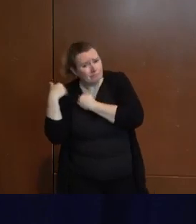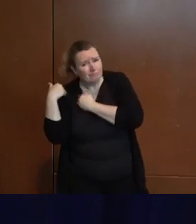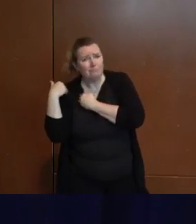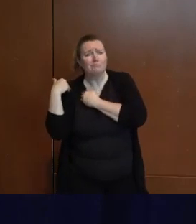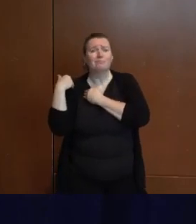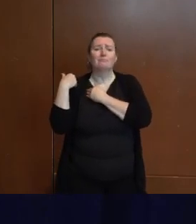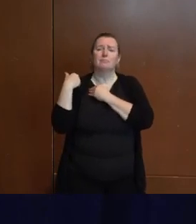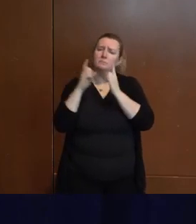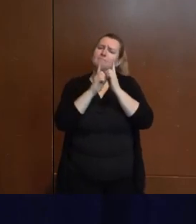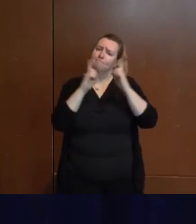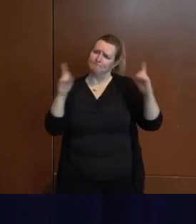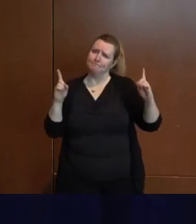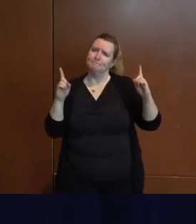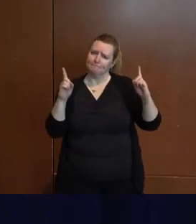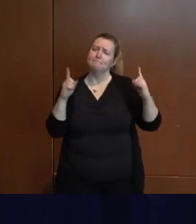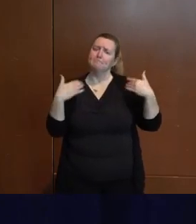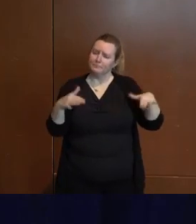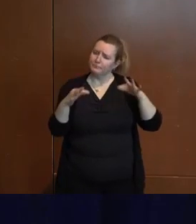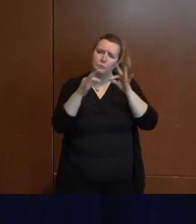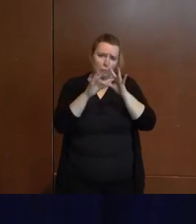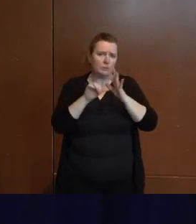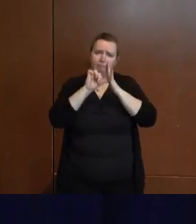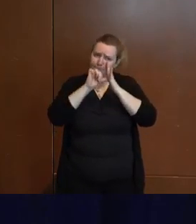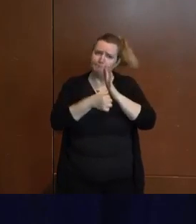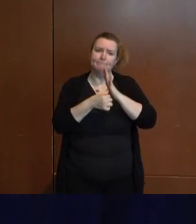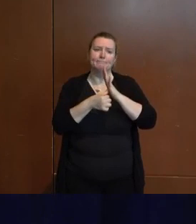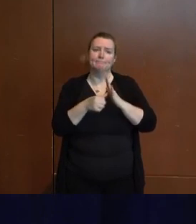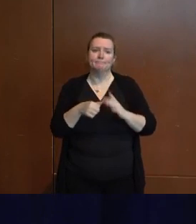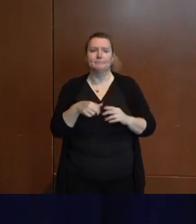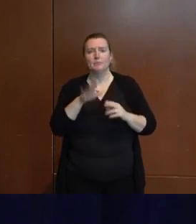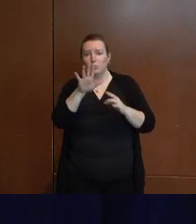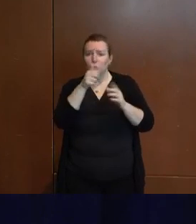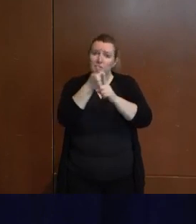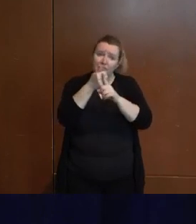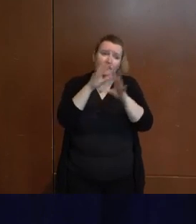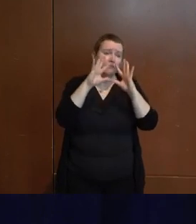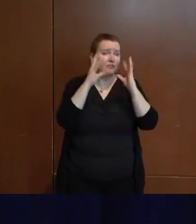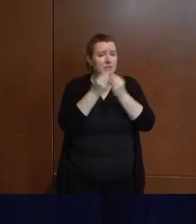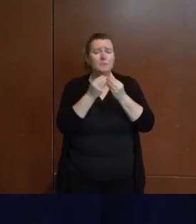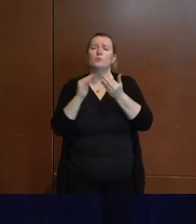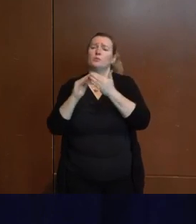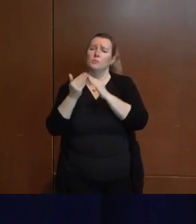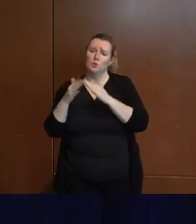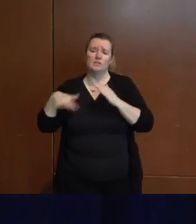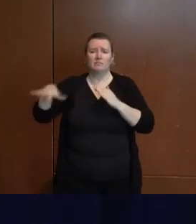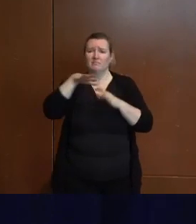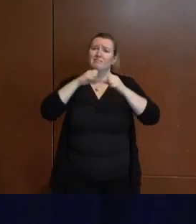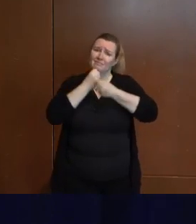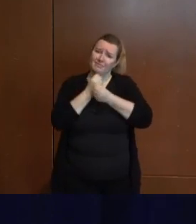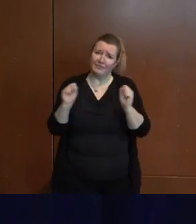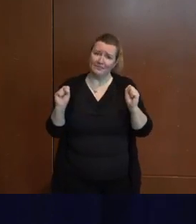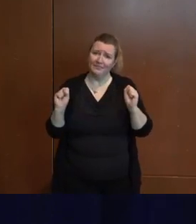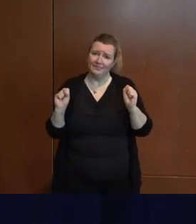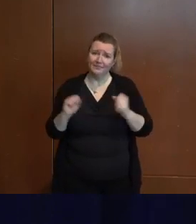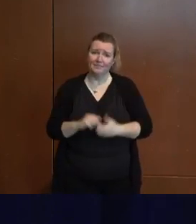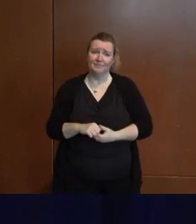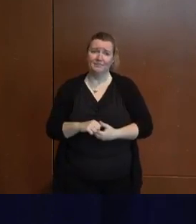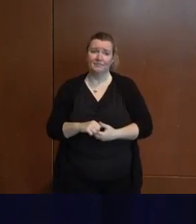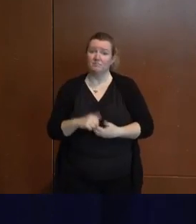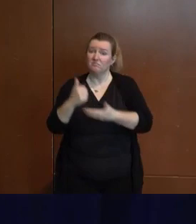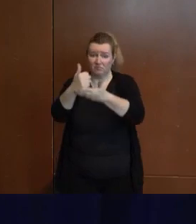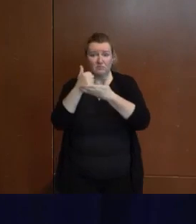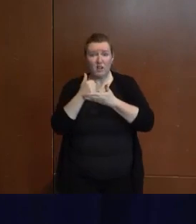essential to keeping you, your families, and our communities safe, and to help us all flatten the curve of this